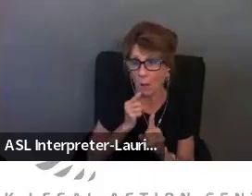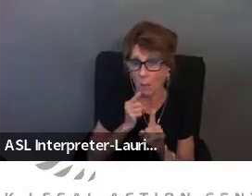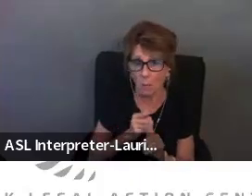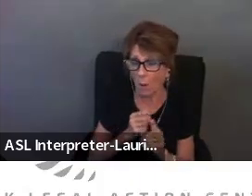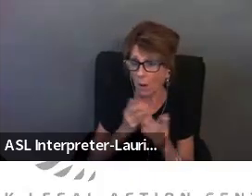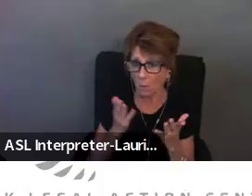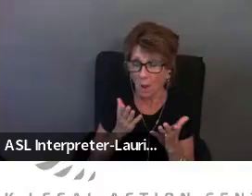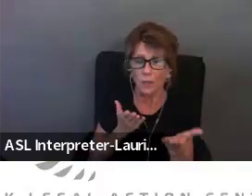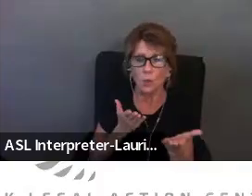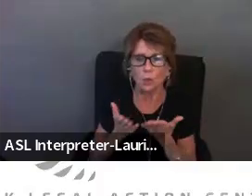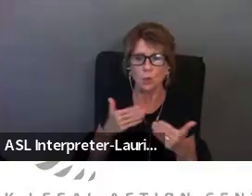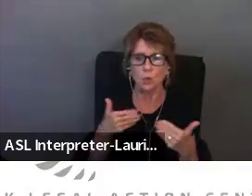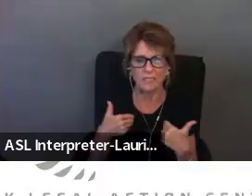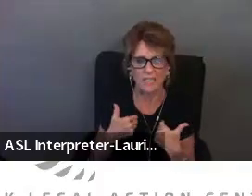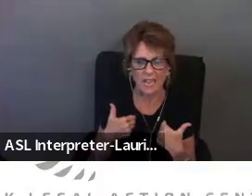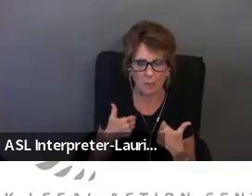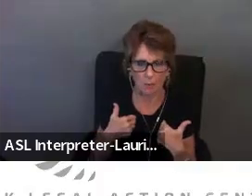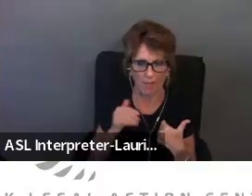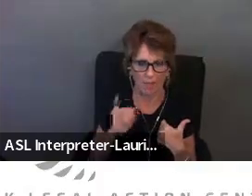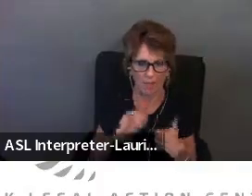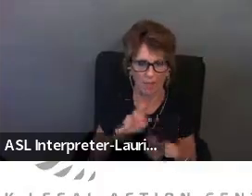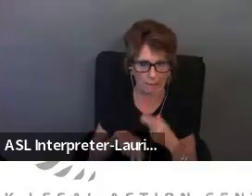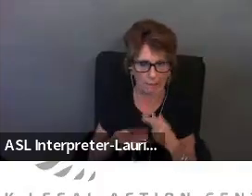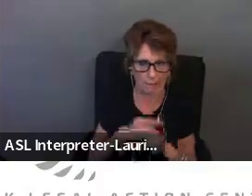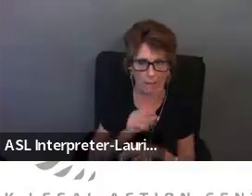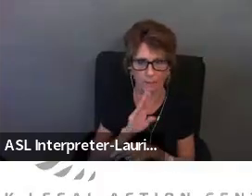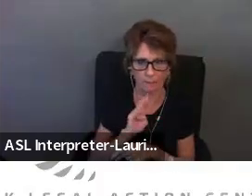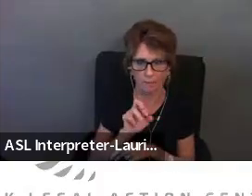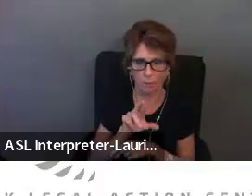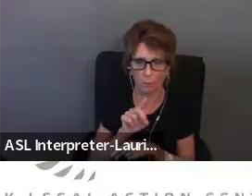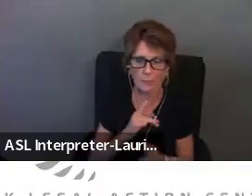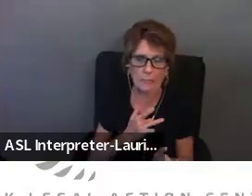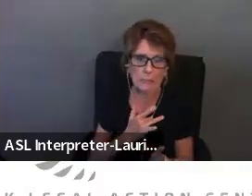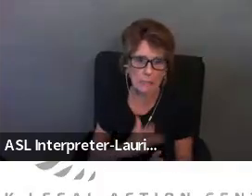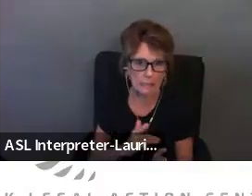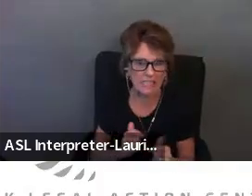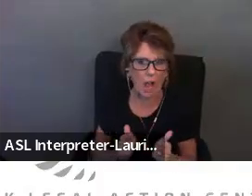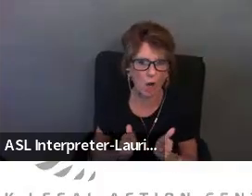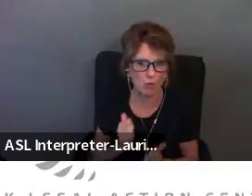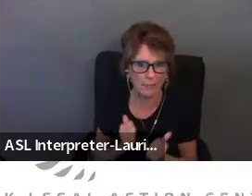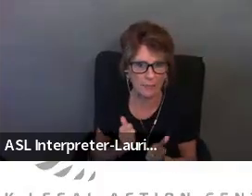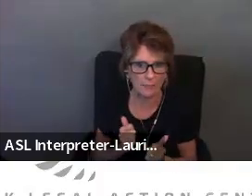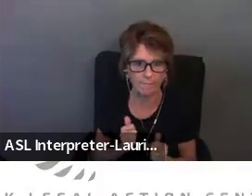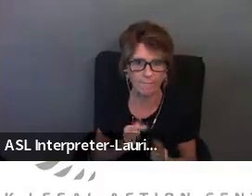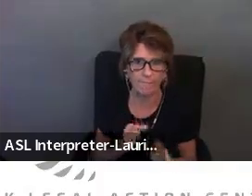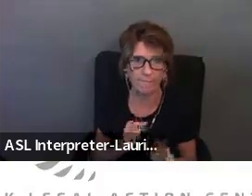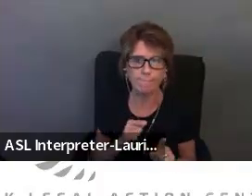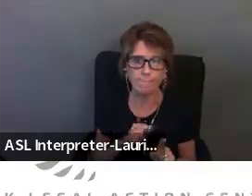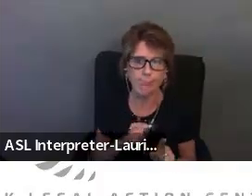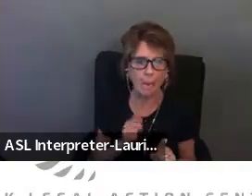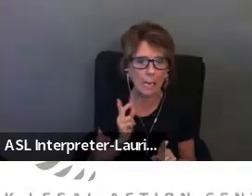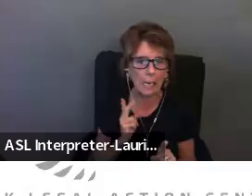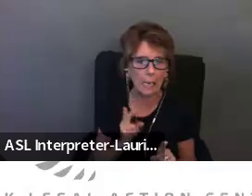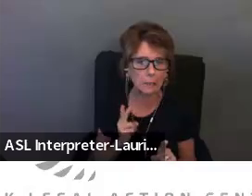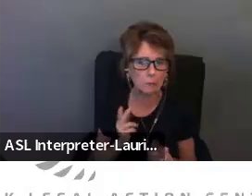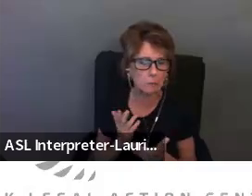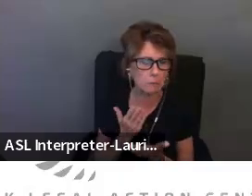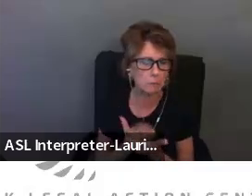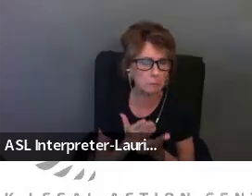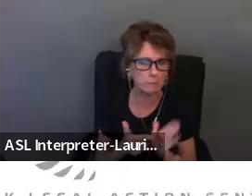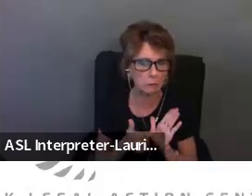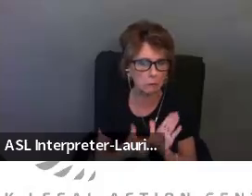that is of a breed that's known to be rather aggressive, that recent history is showing that